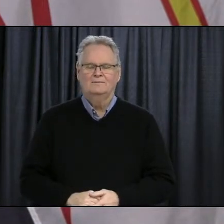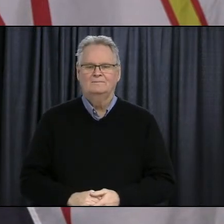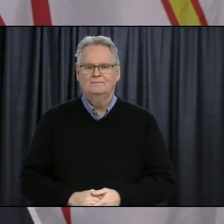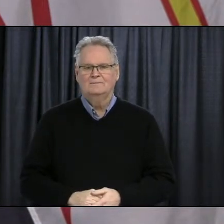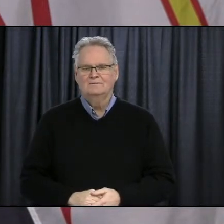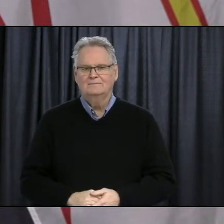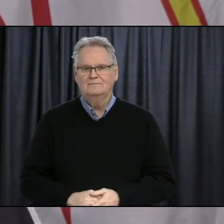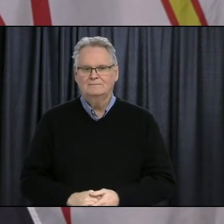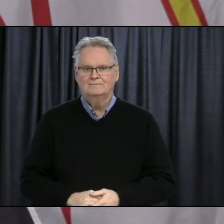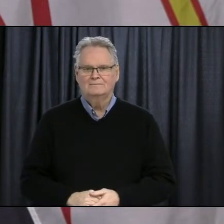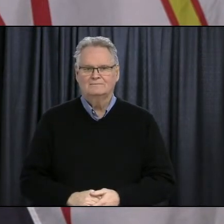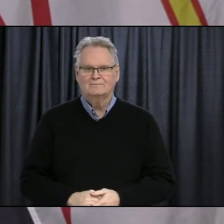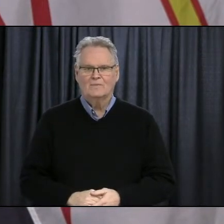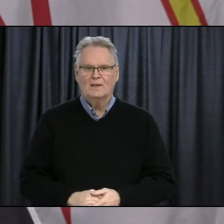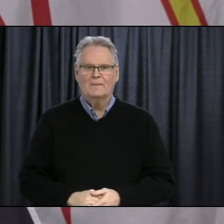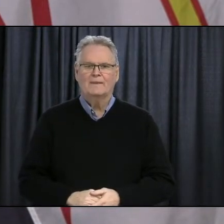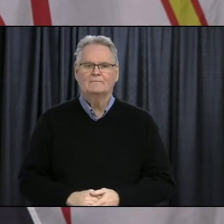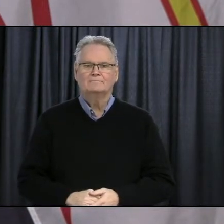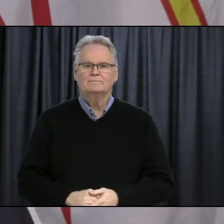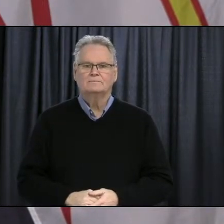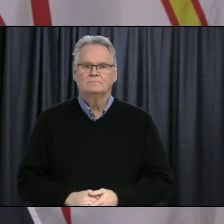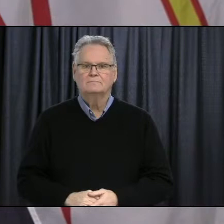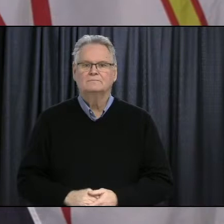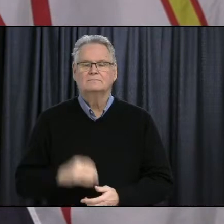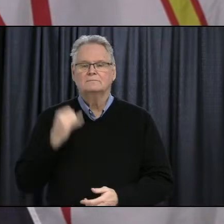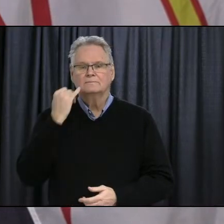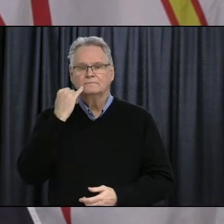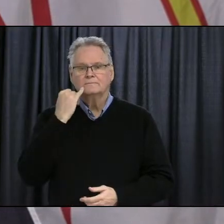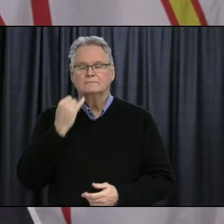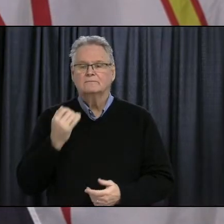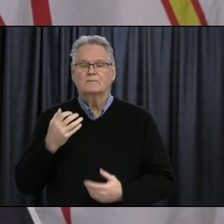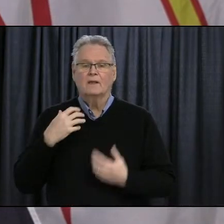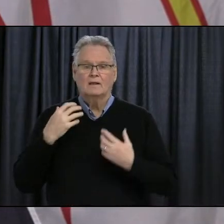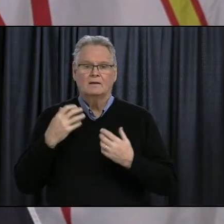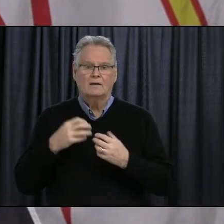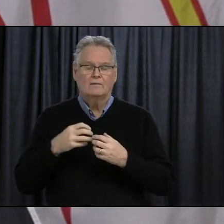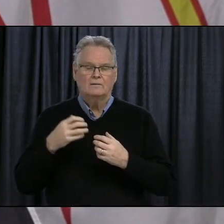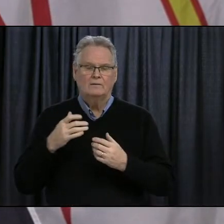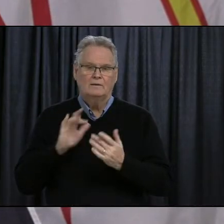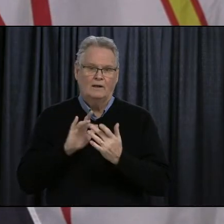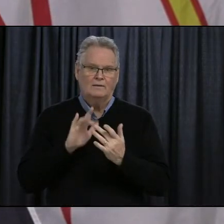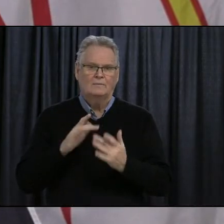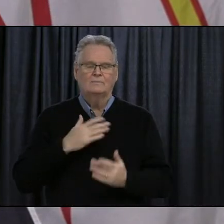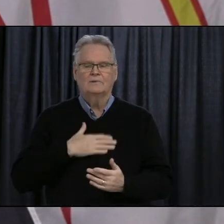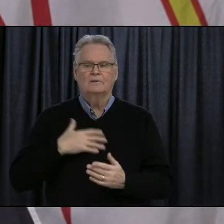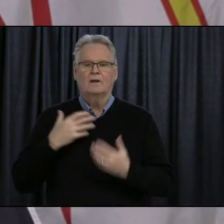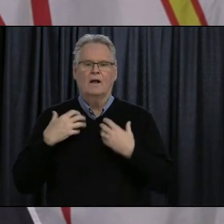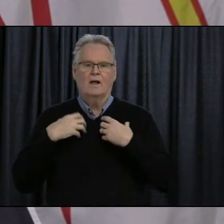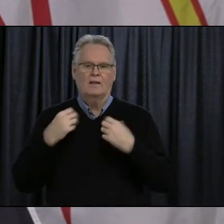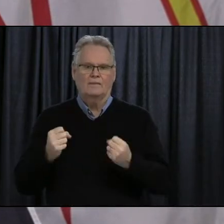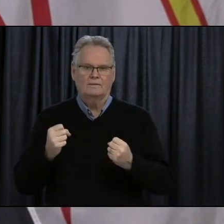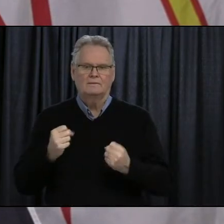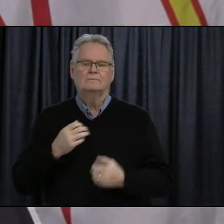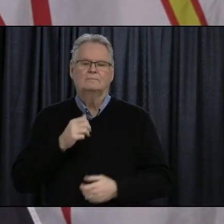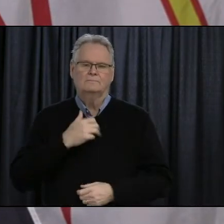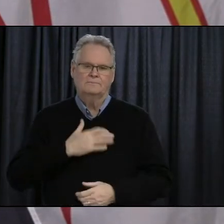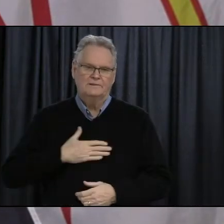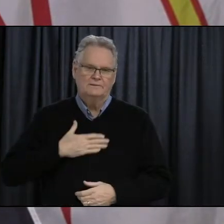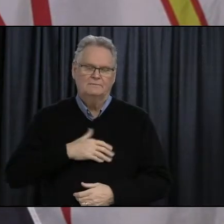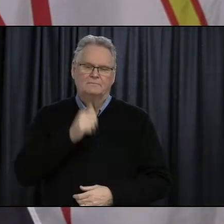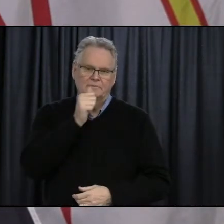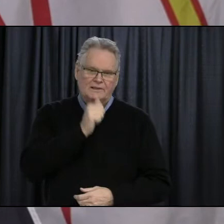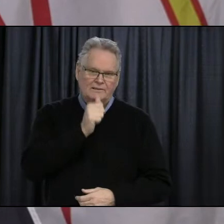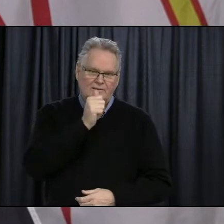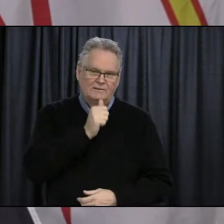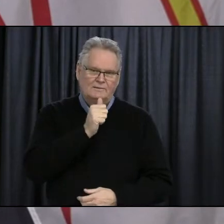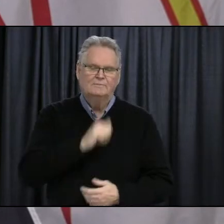contacted by public health, please be patient and follow their guidance. If you have been exposed, even as long as 3 weeks ago,